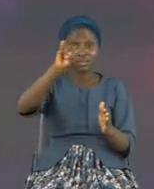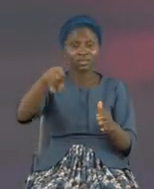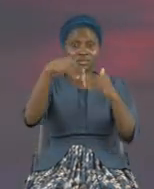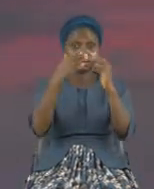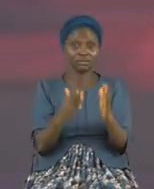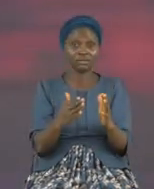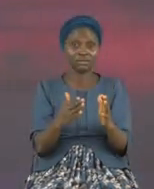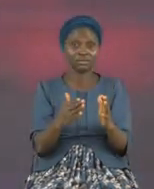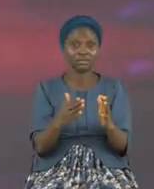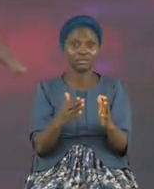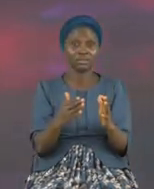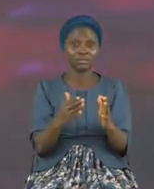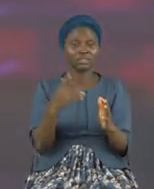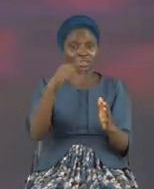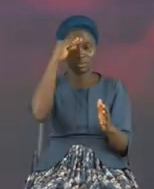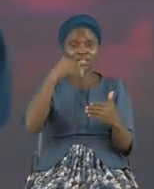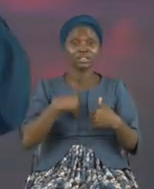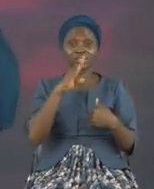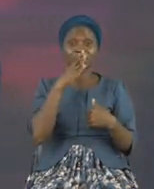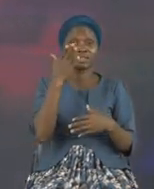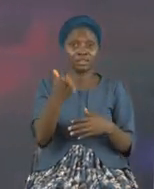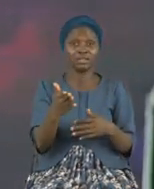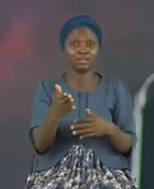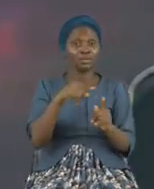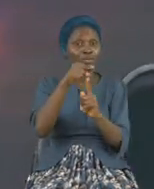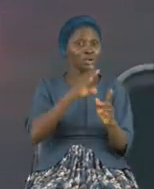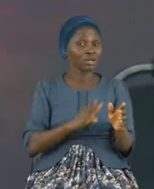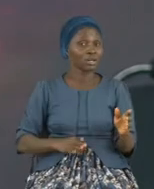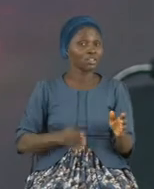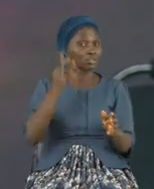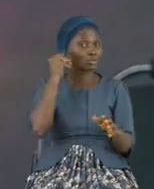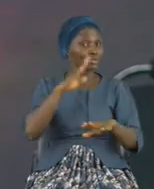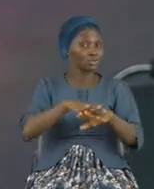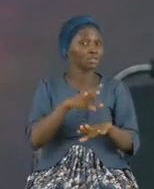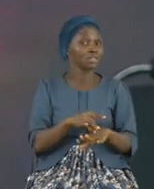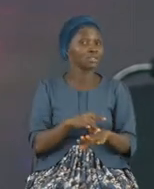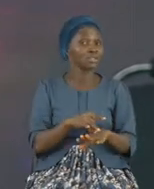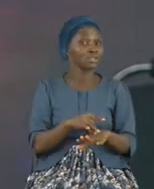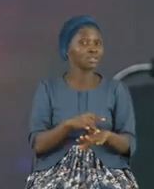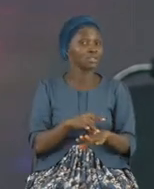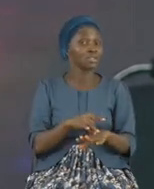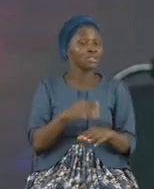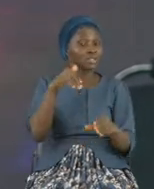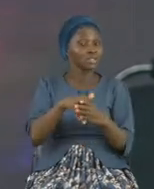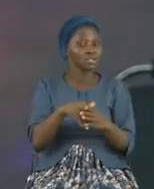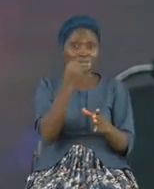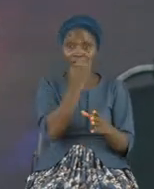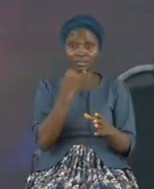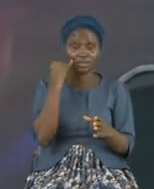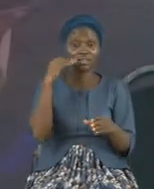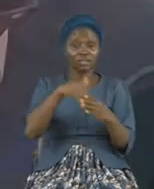there when Christ was on earth in Israel, in